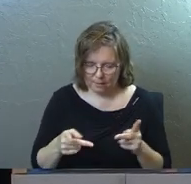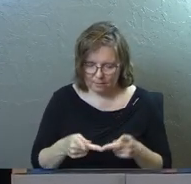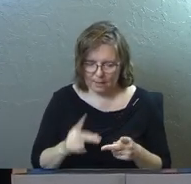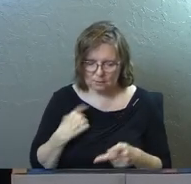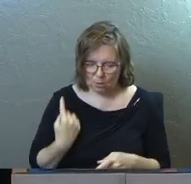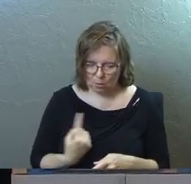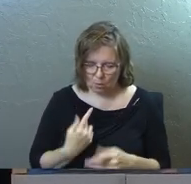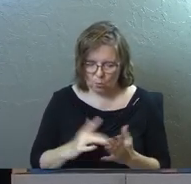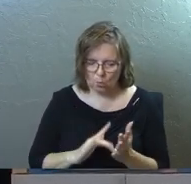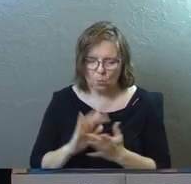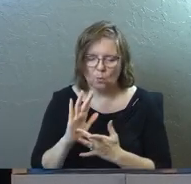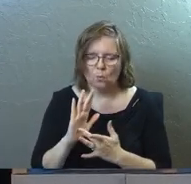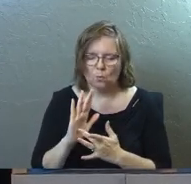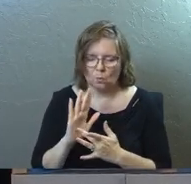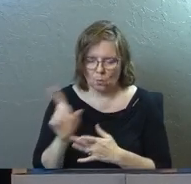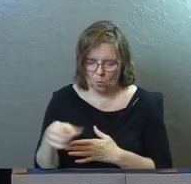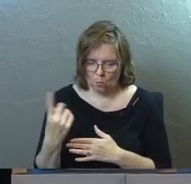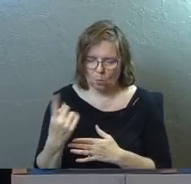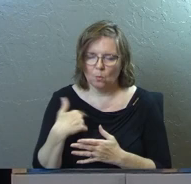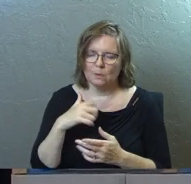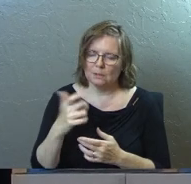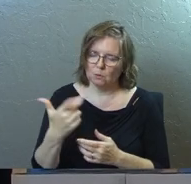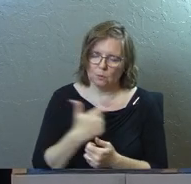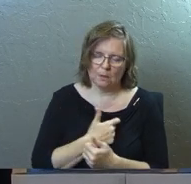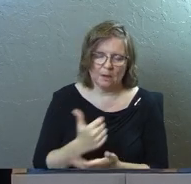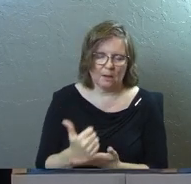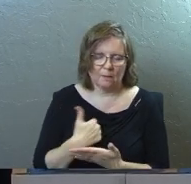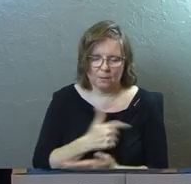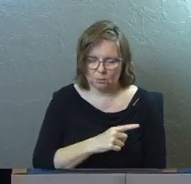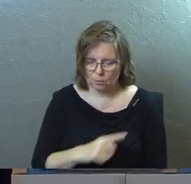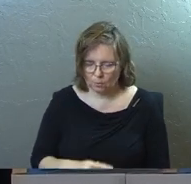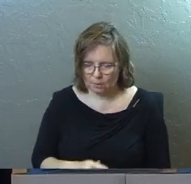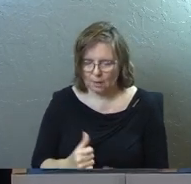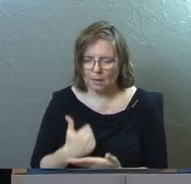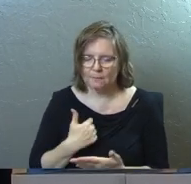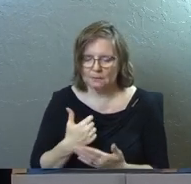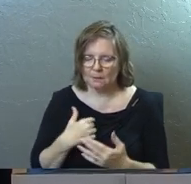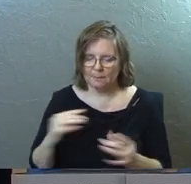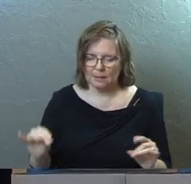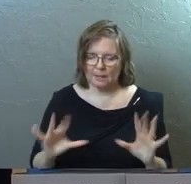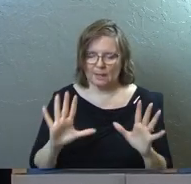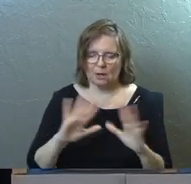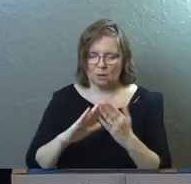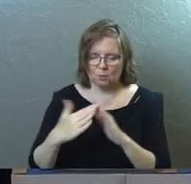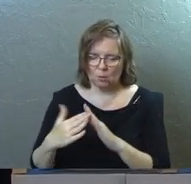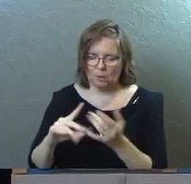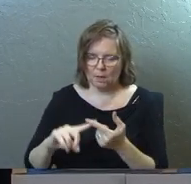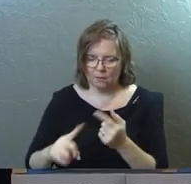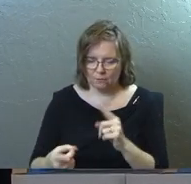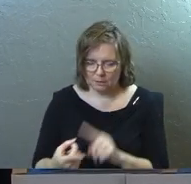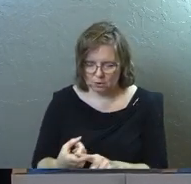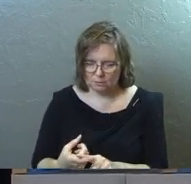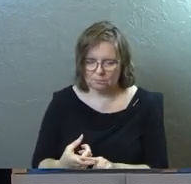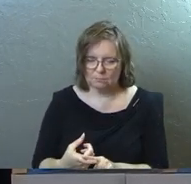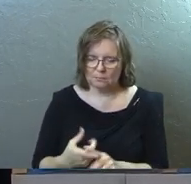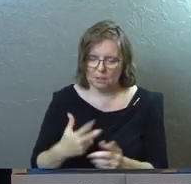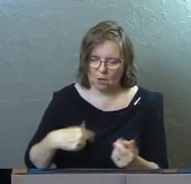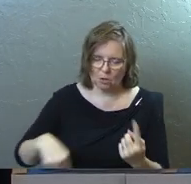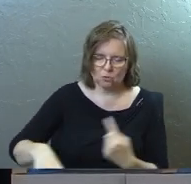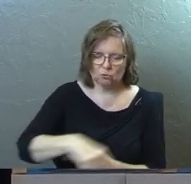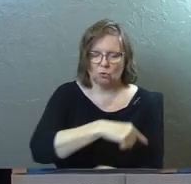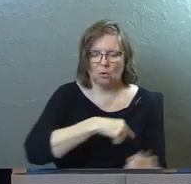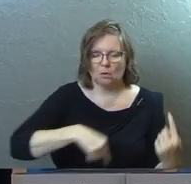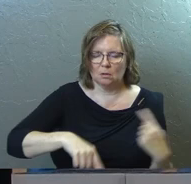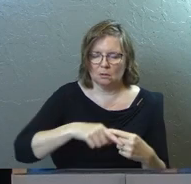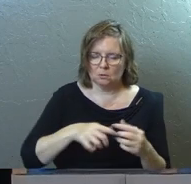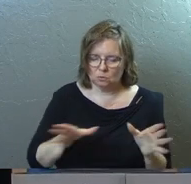place alone, Jesus. We need you. We love you. Help us, Lord. Help us to be a light in our communities, in our friendships, in our circles,